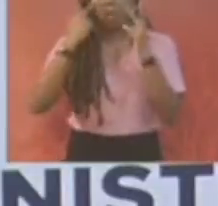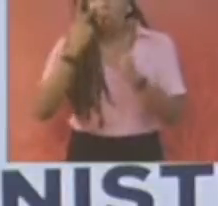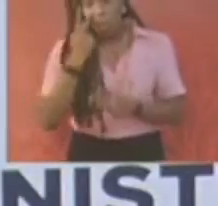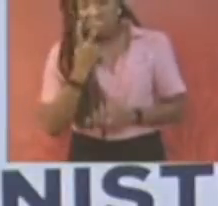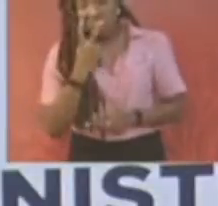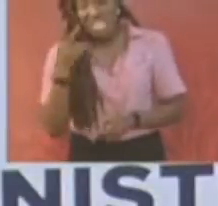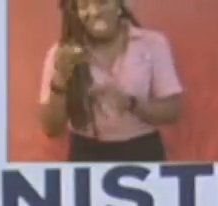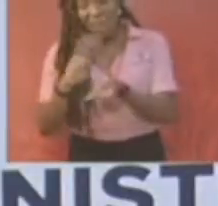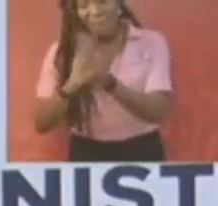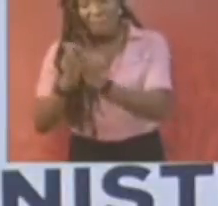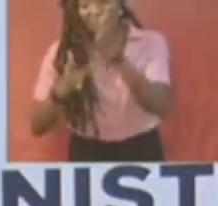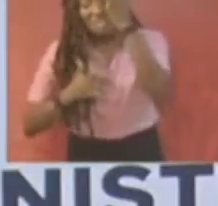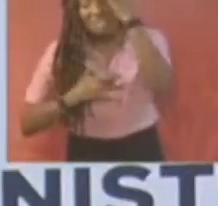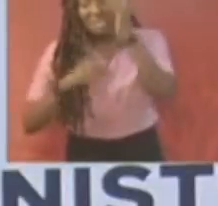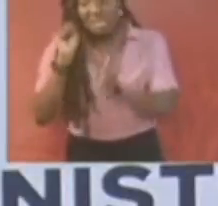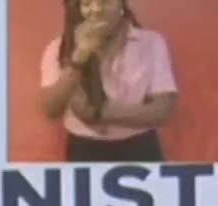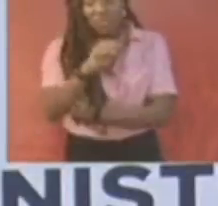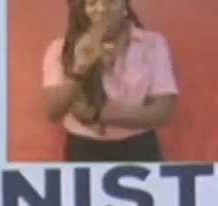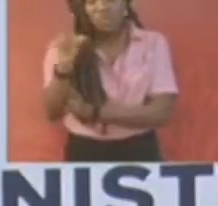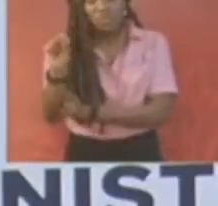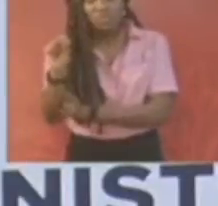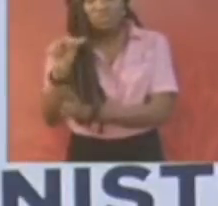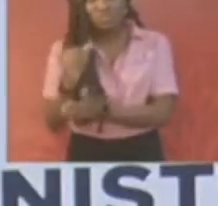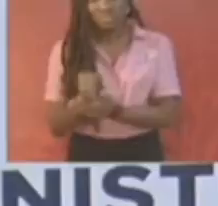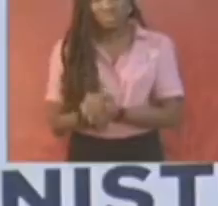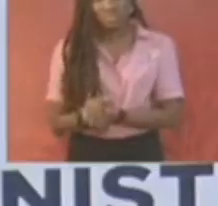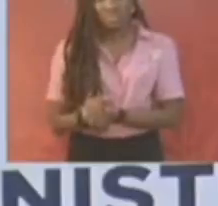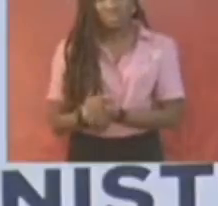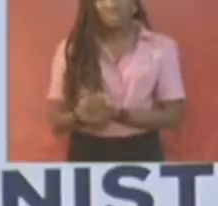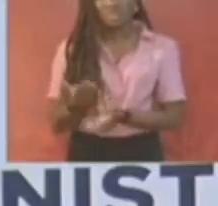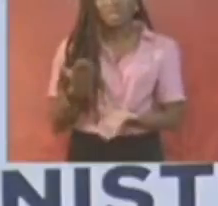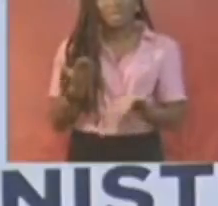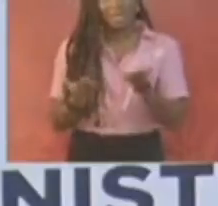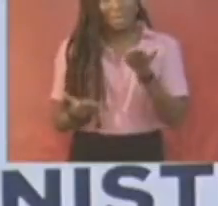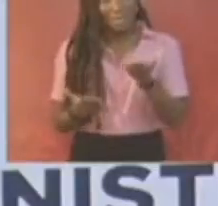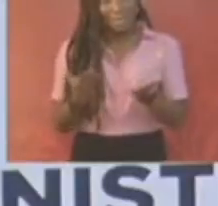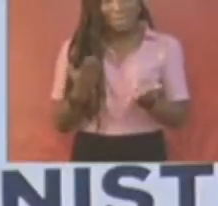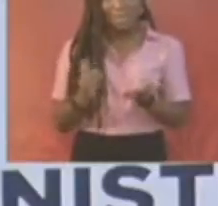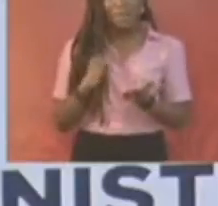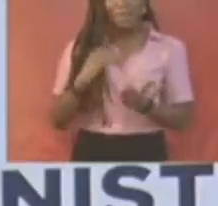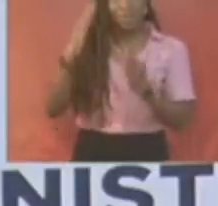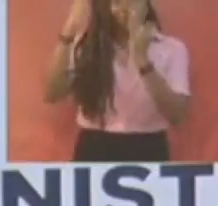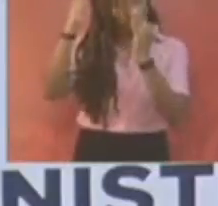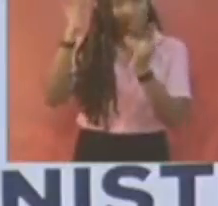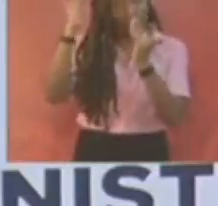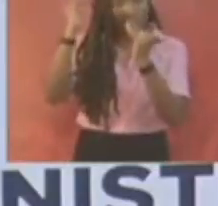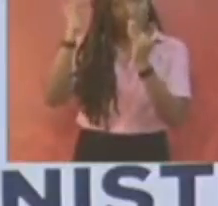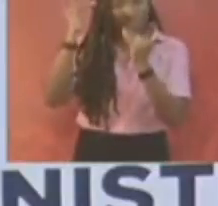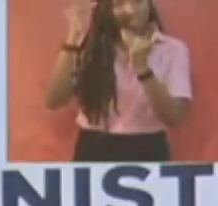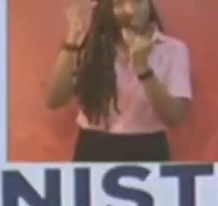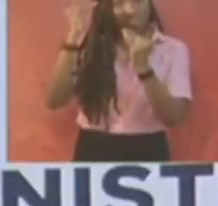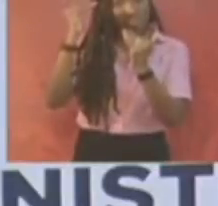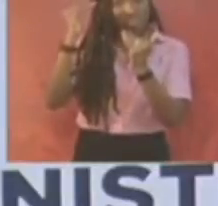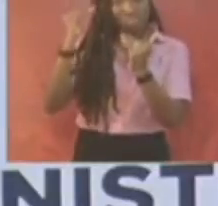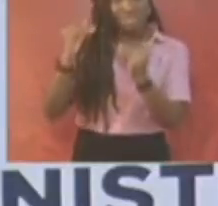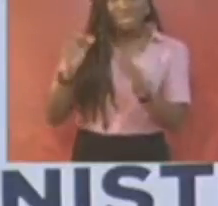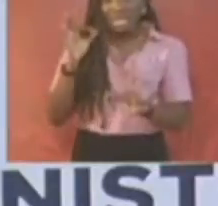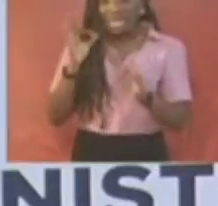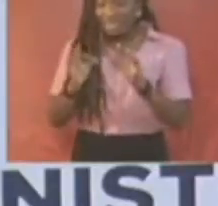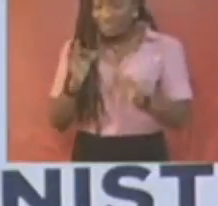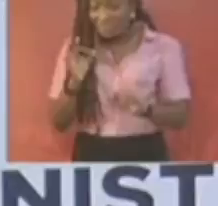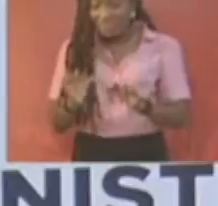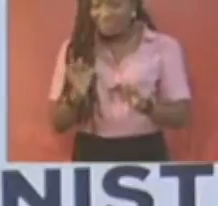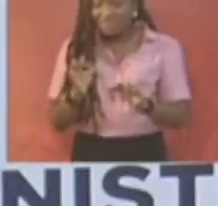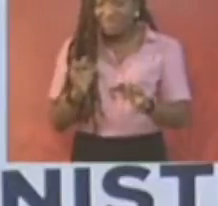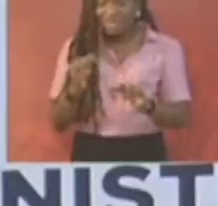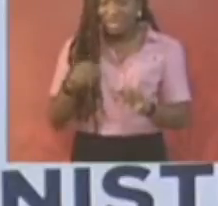or undocumented exposures that may lead to additional positives, we're hoping that the implementation of these measures will